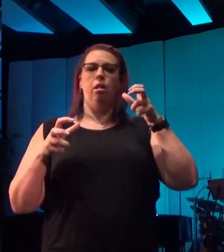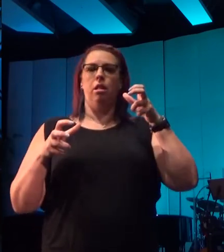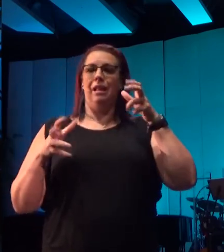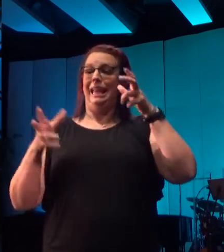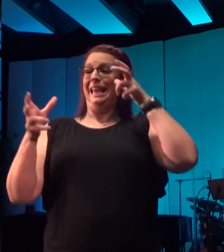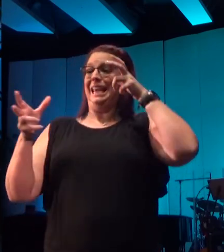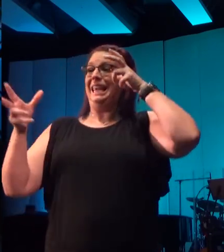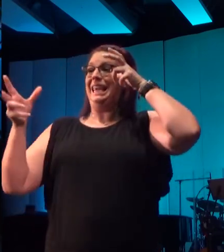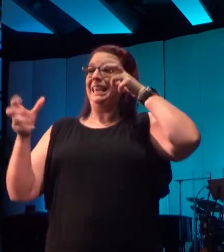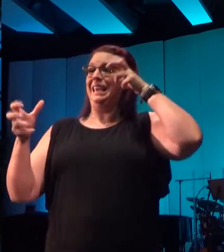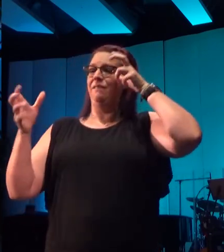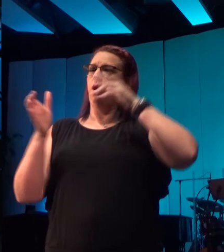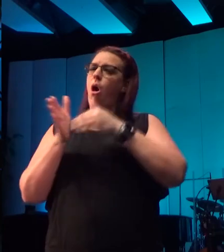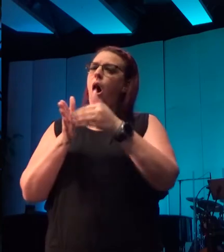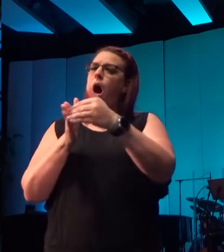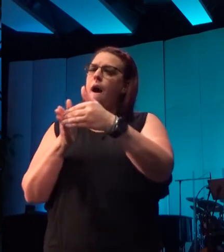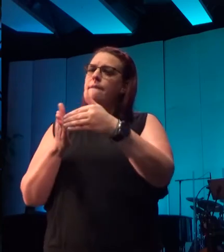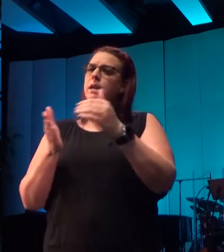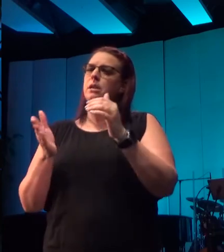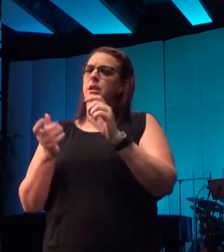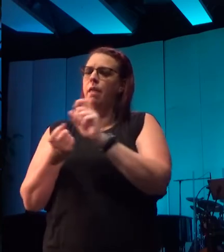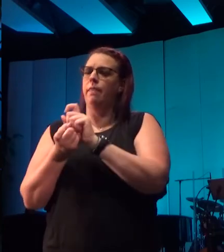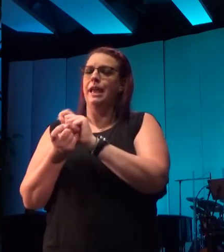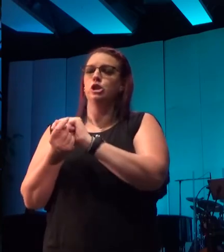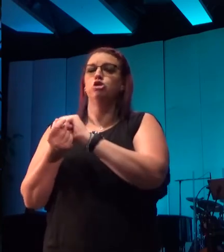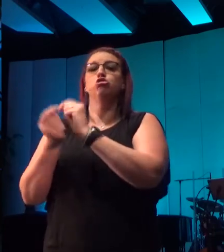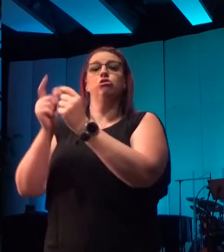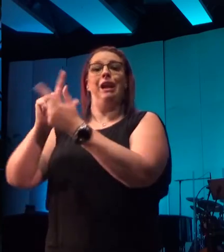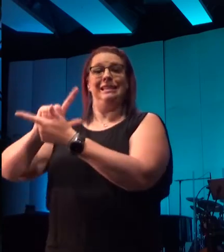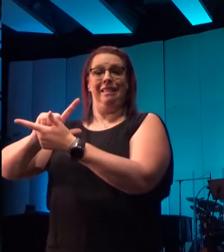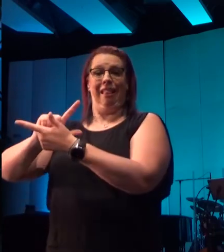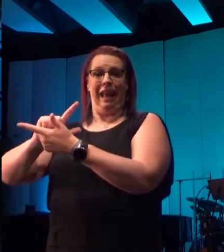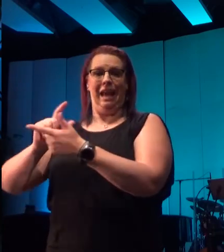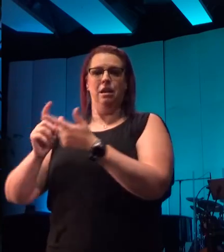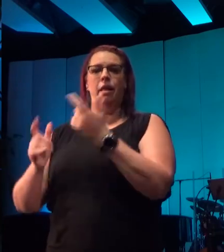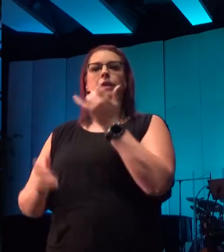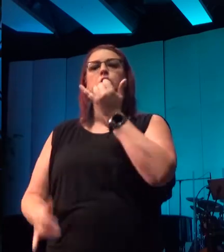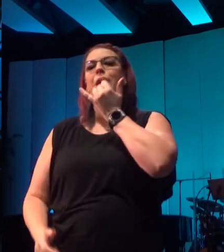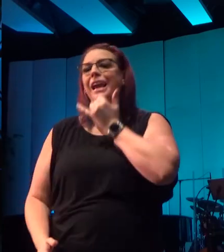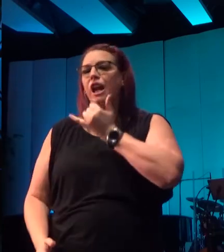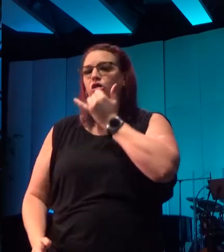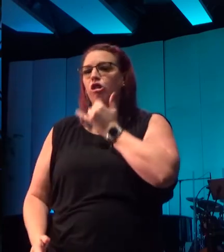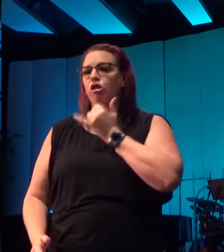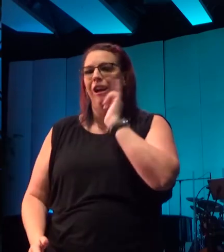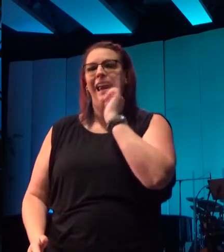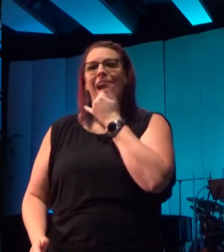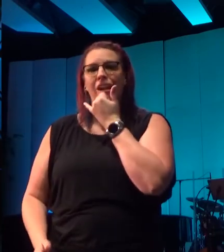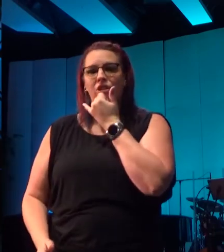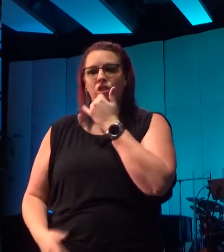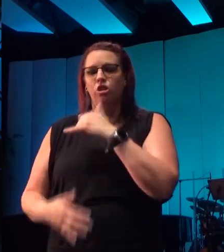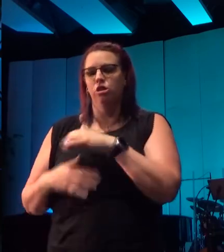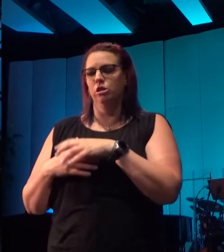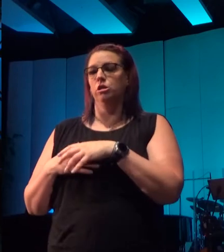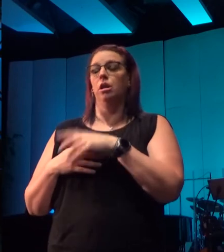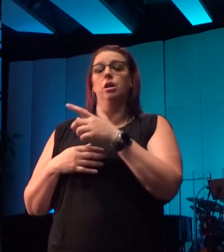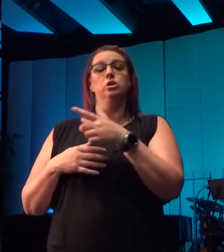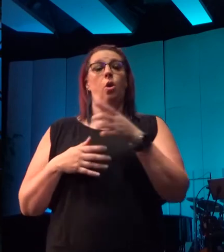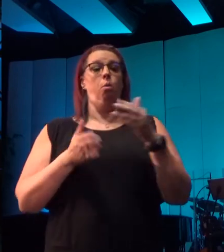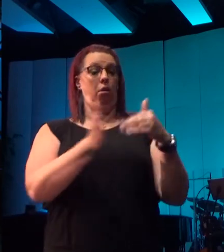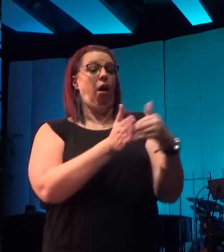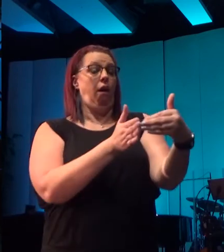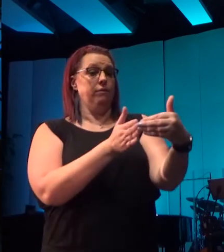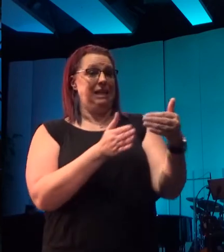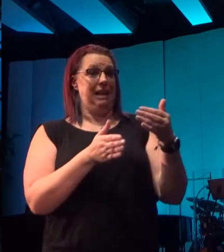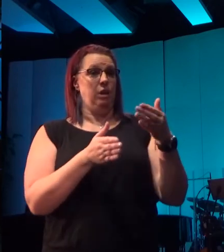as error. The error that we make when we're going through change and loss in these valley